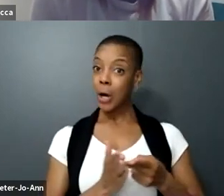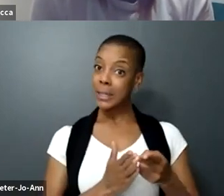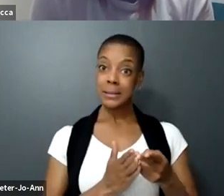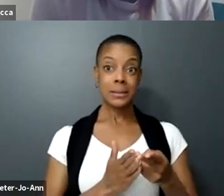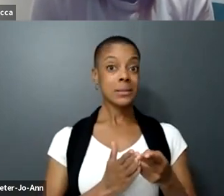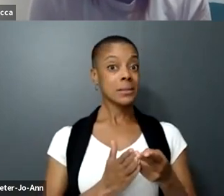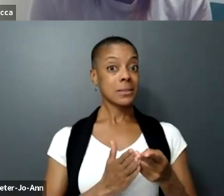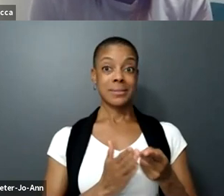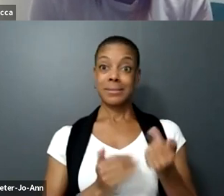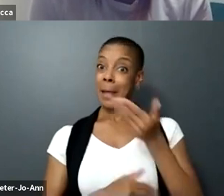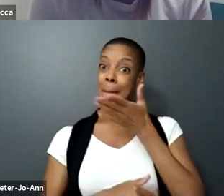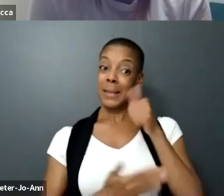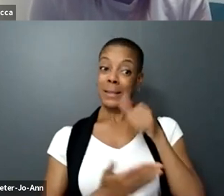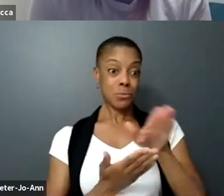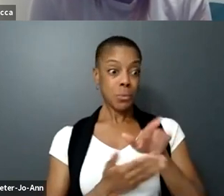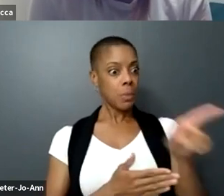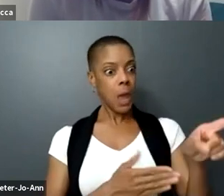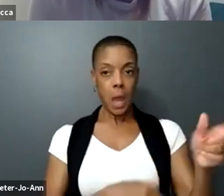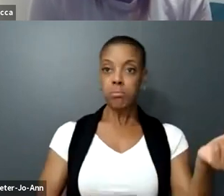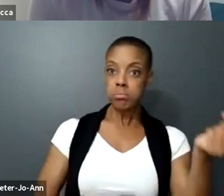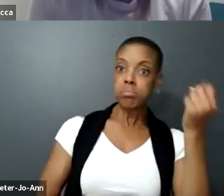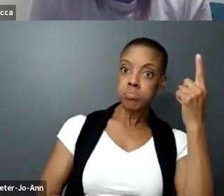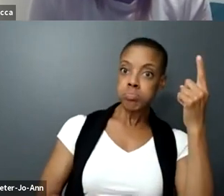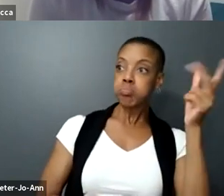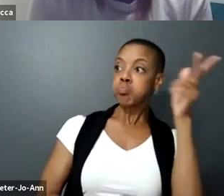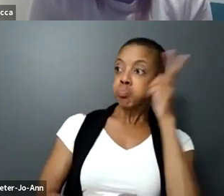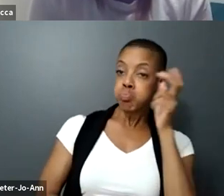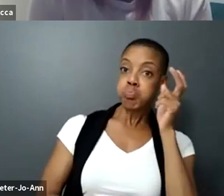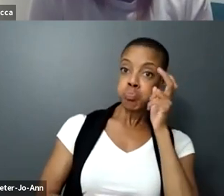was really the best. And they were very receptive. Obviously,